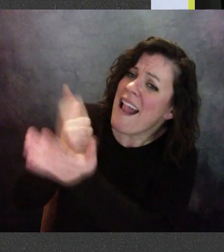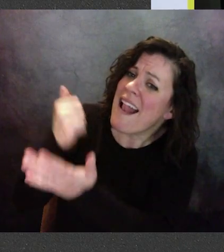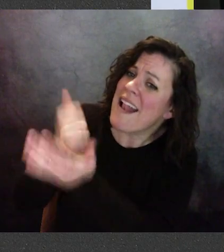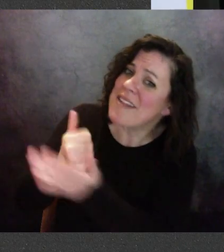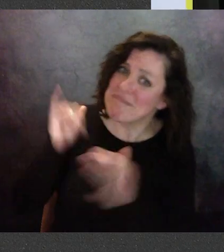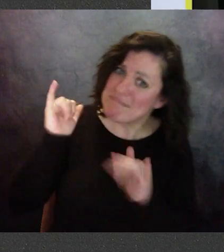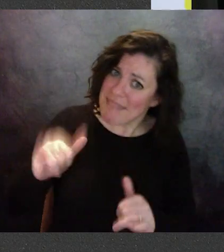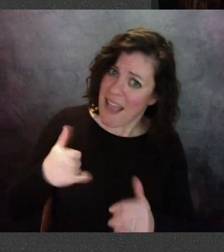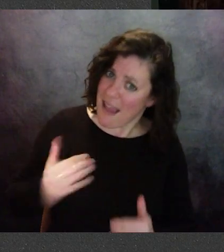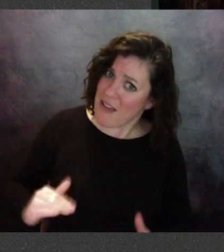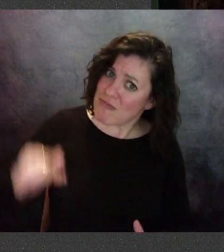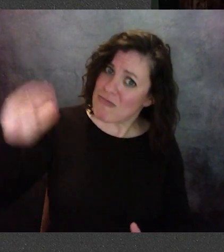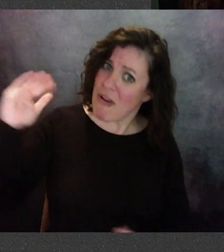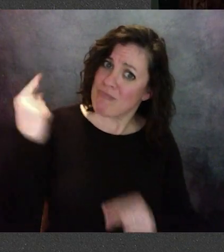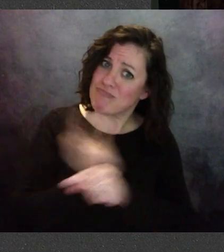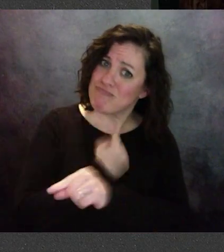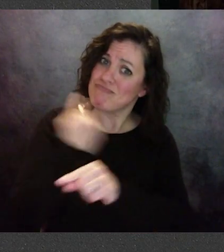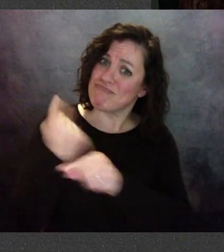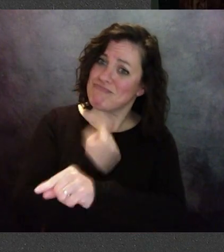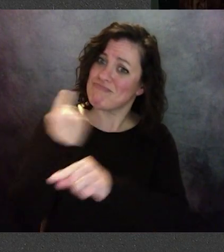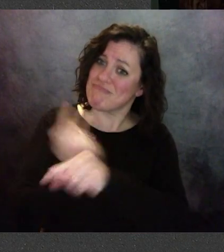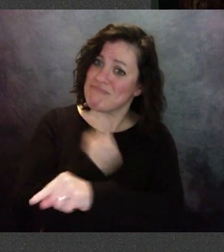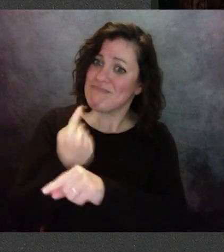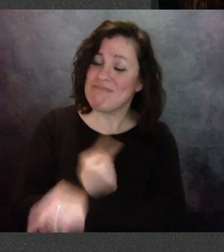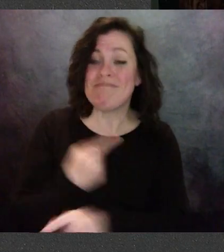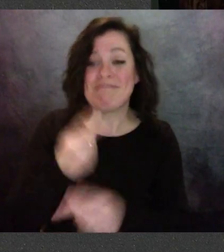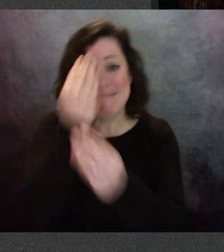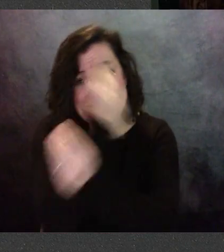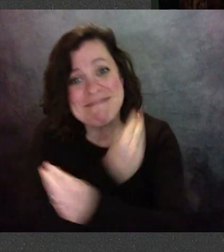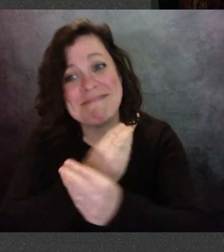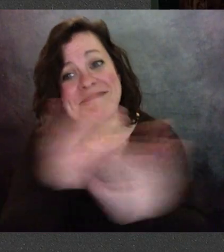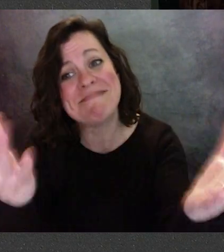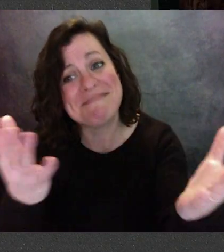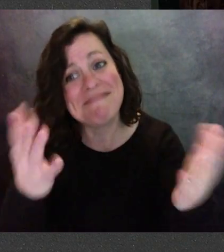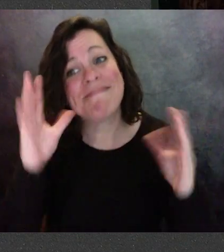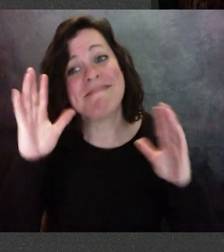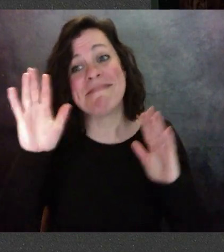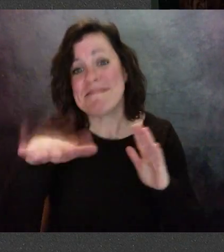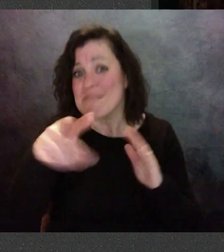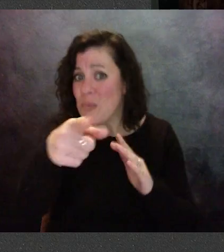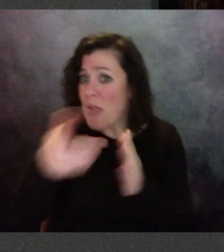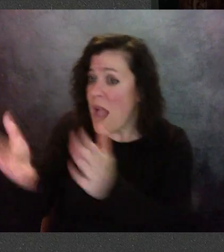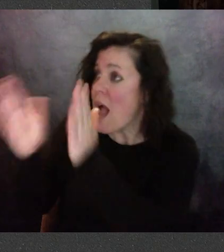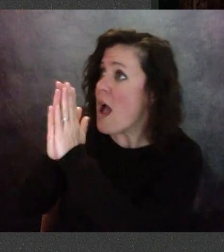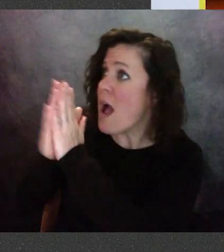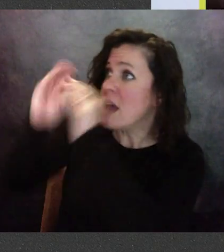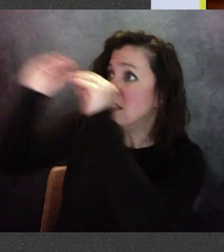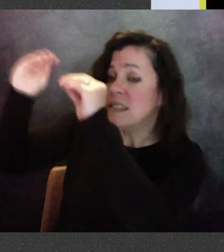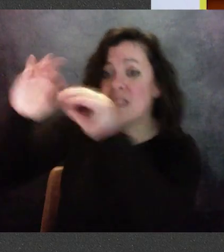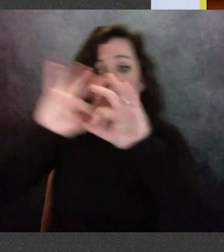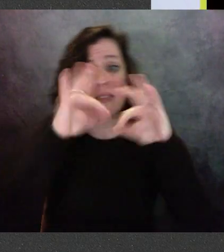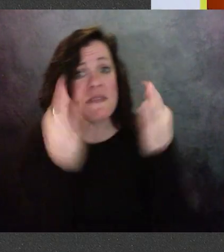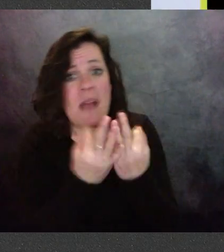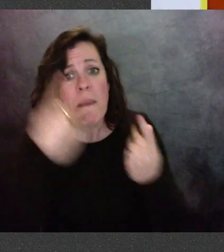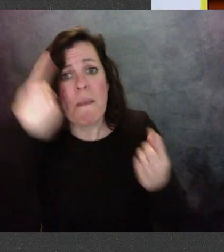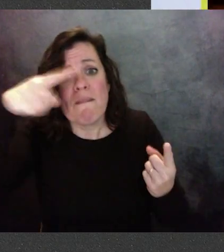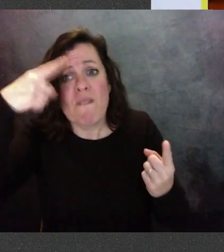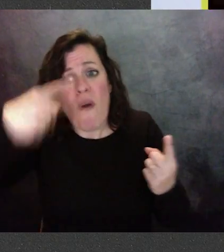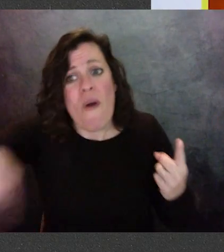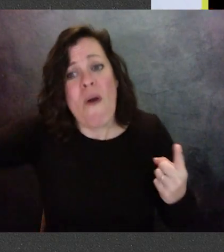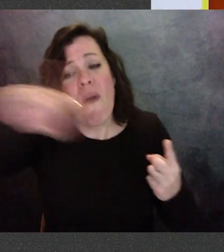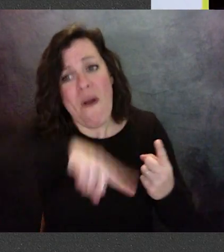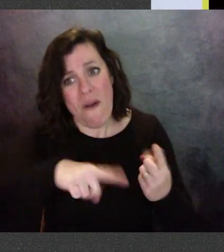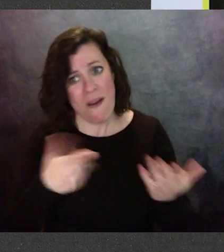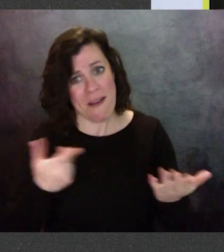grow. I want you to know your teachers and family are here to help you. I want you